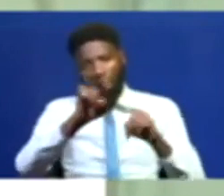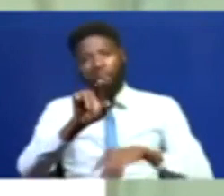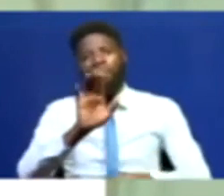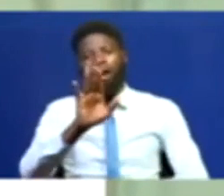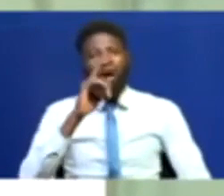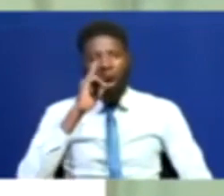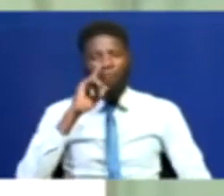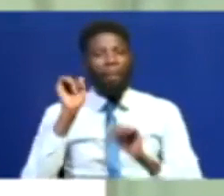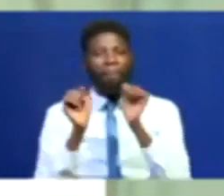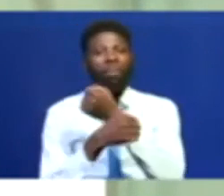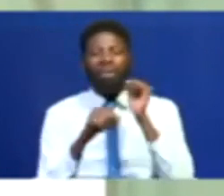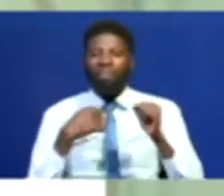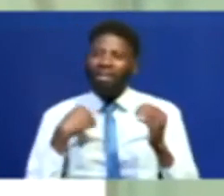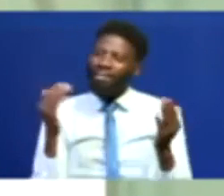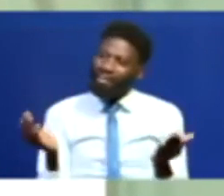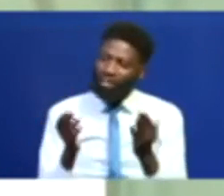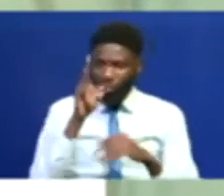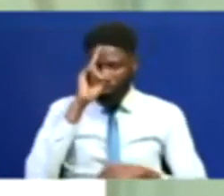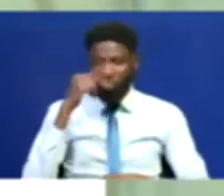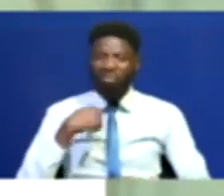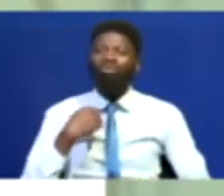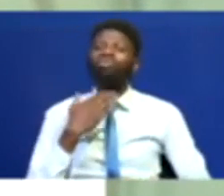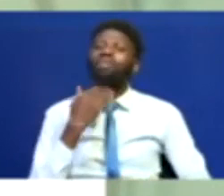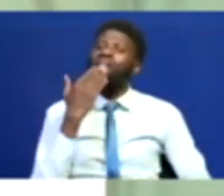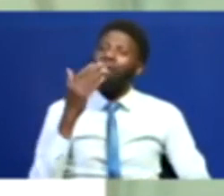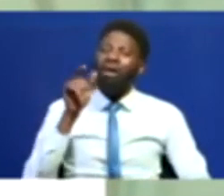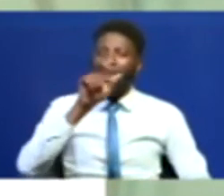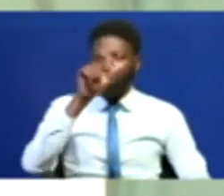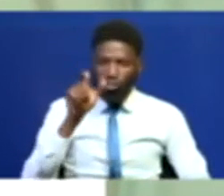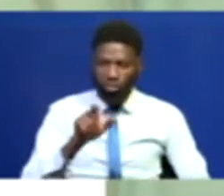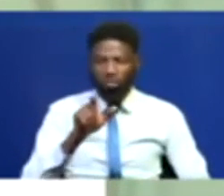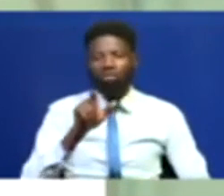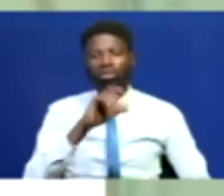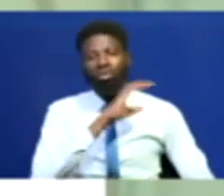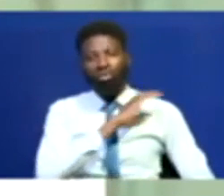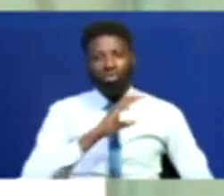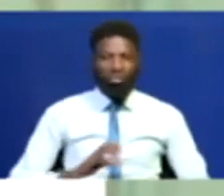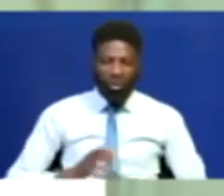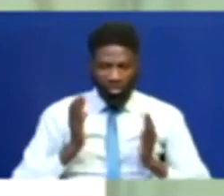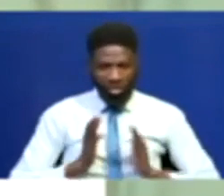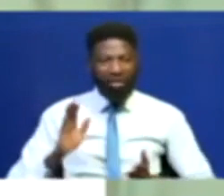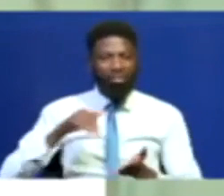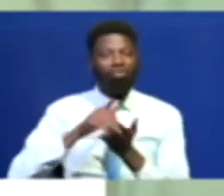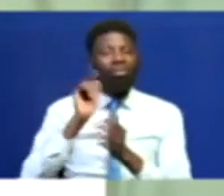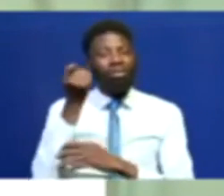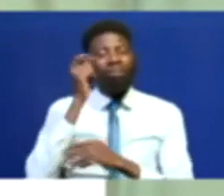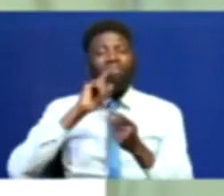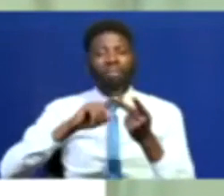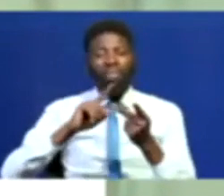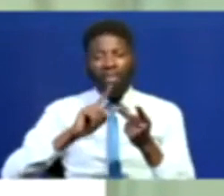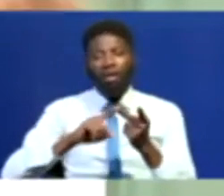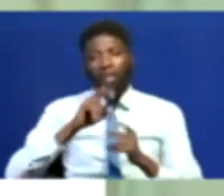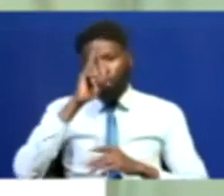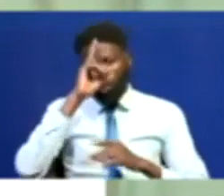want to urge our officers, and I particularly want to thank the Regional Commissioner Central Kenya, the Police Commander Central